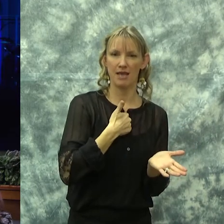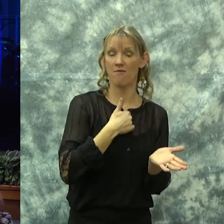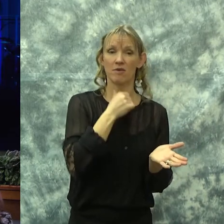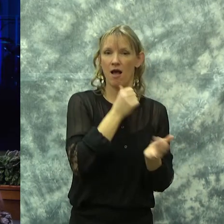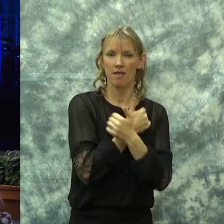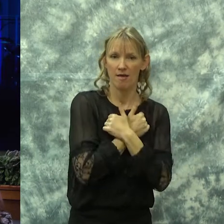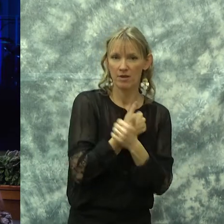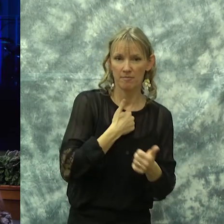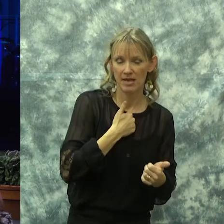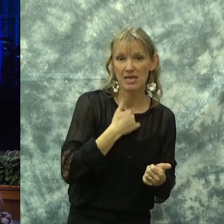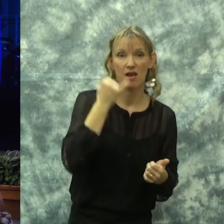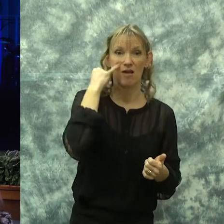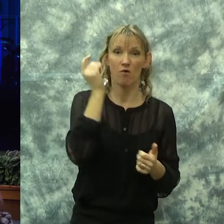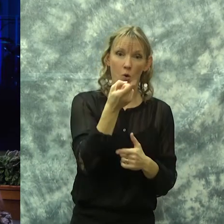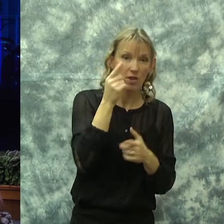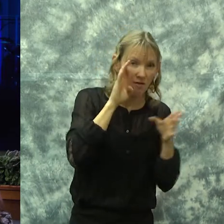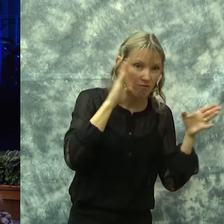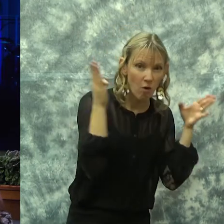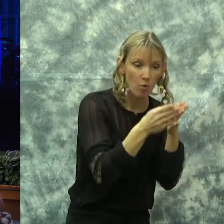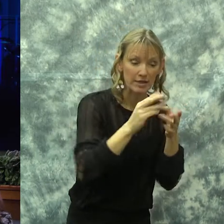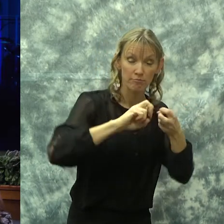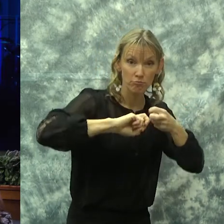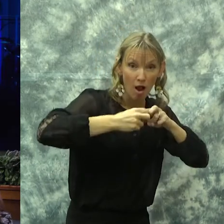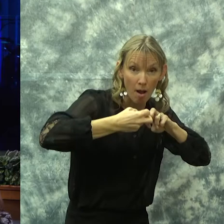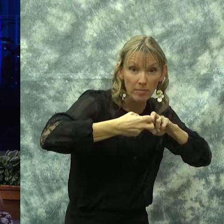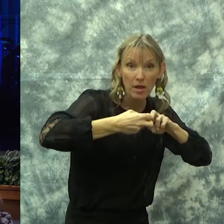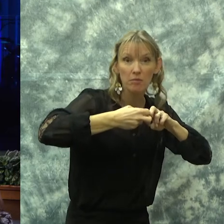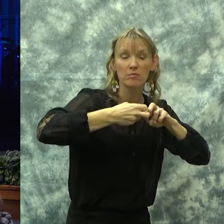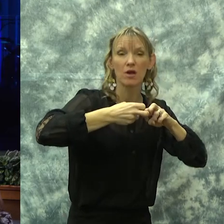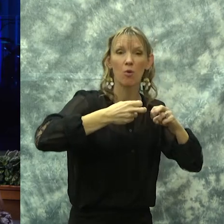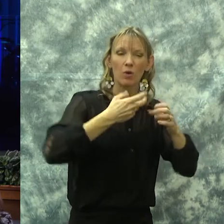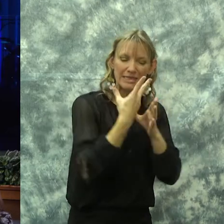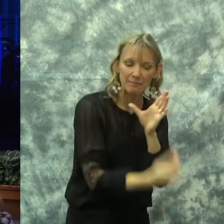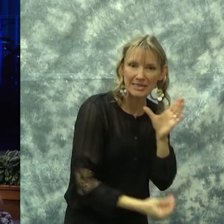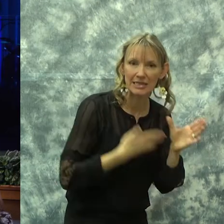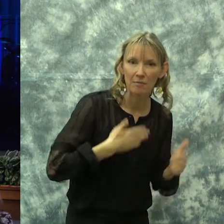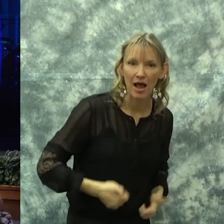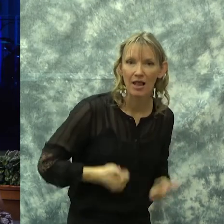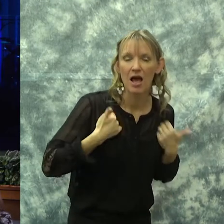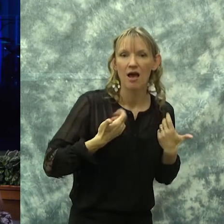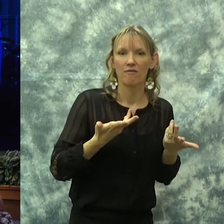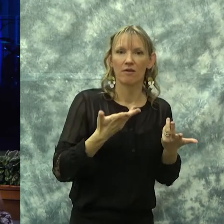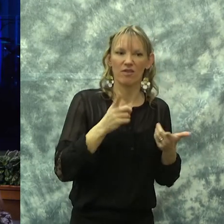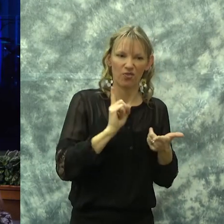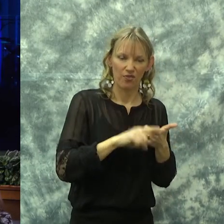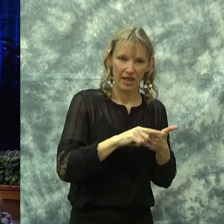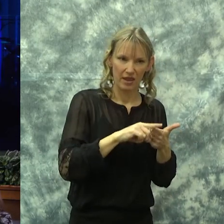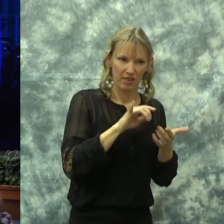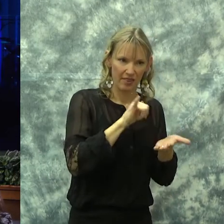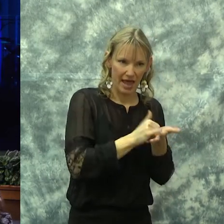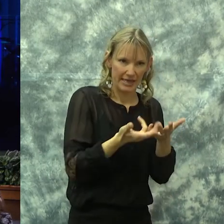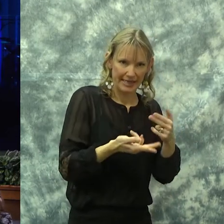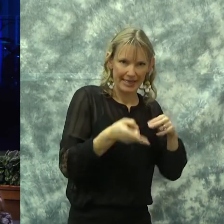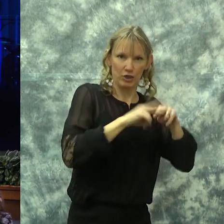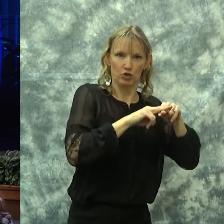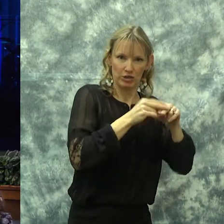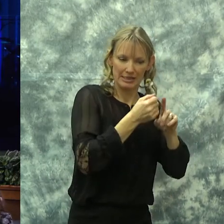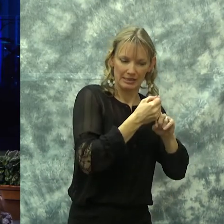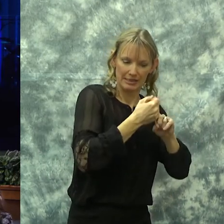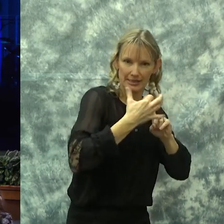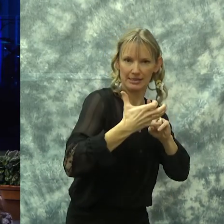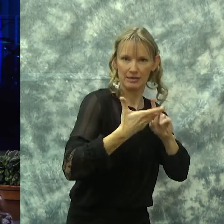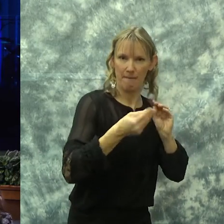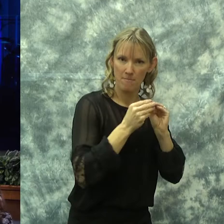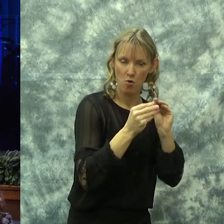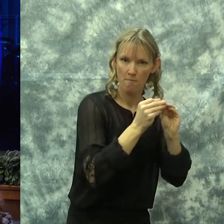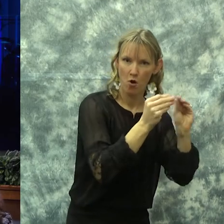liking myself, if I'm only focused on the problems and what's destitute in my life, I can't help but keep growing that and expanding